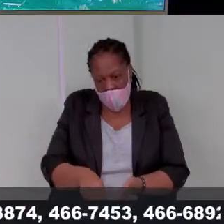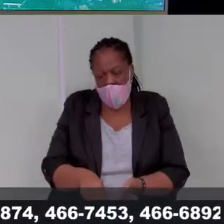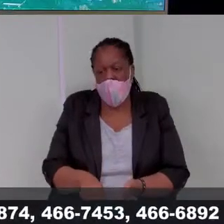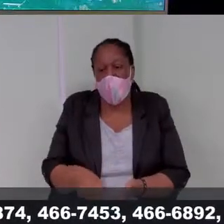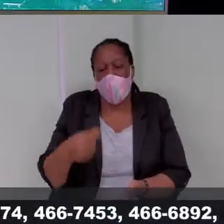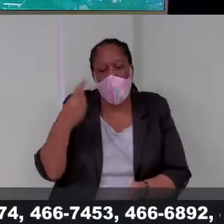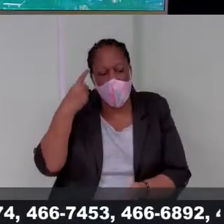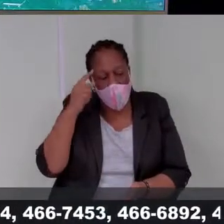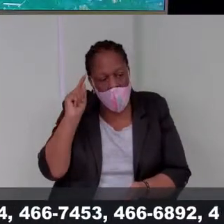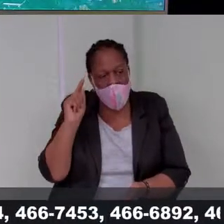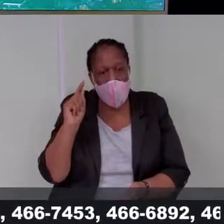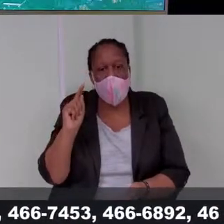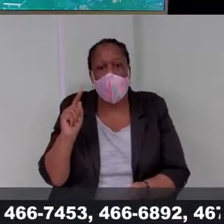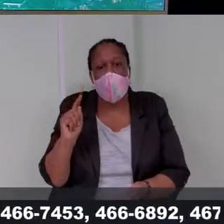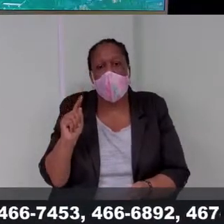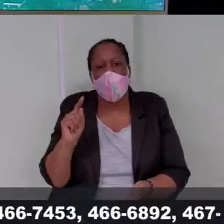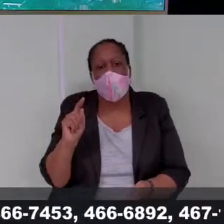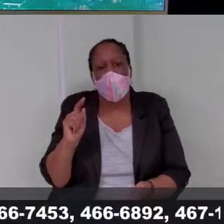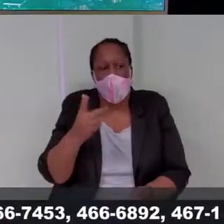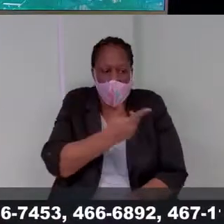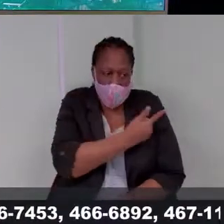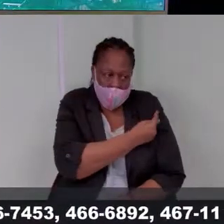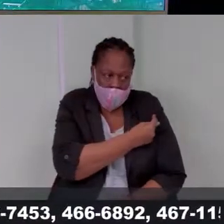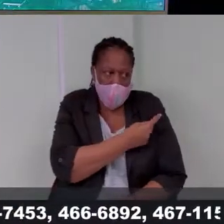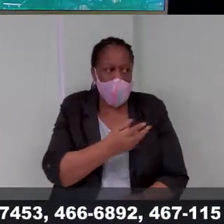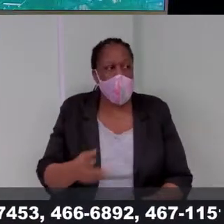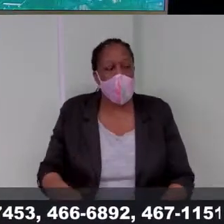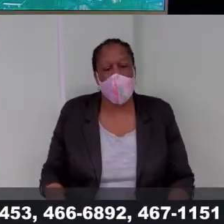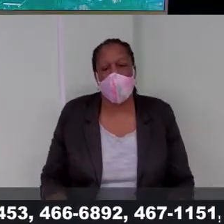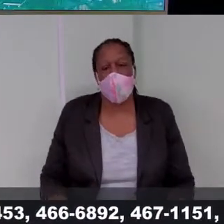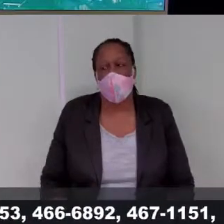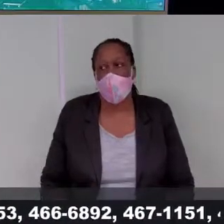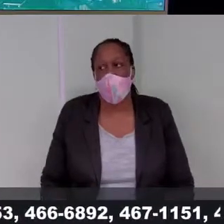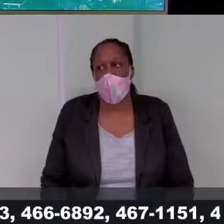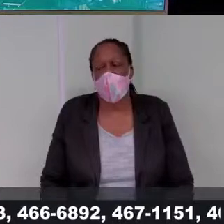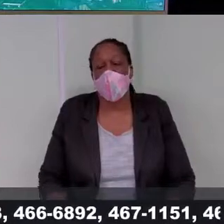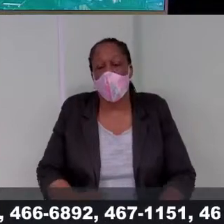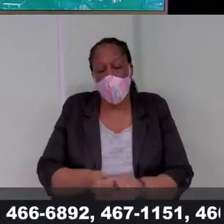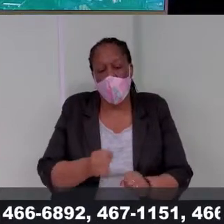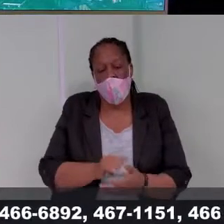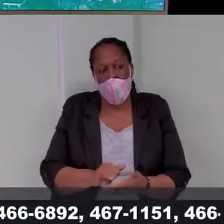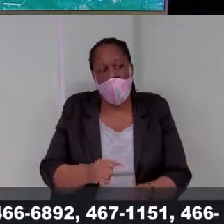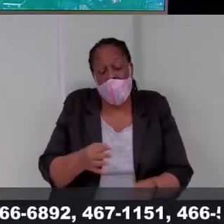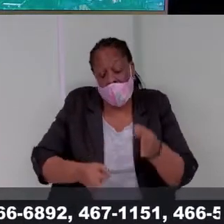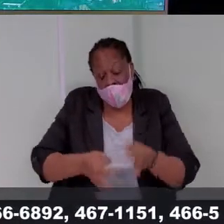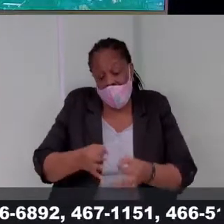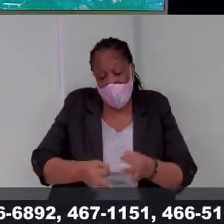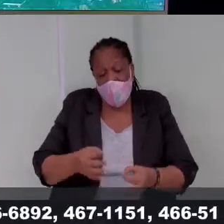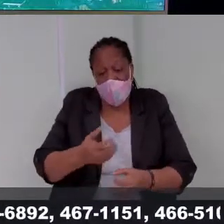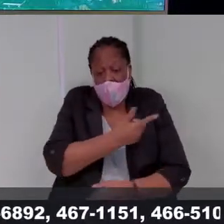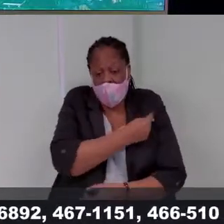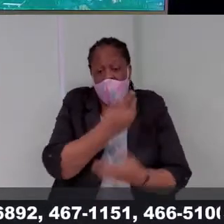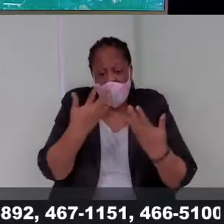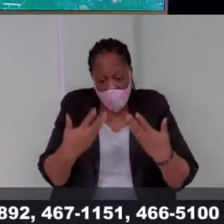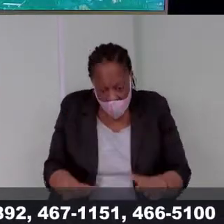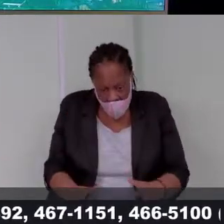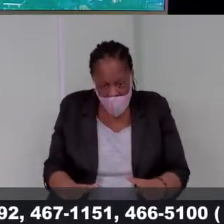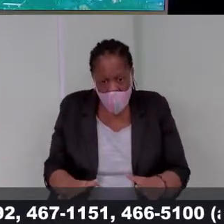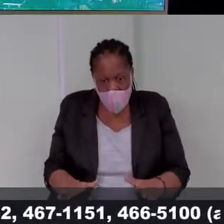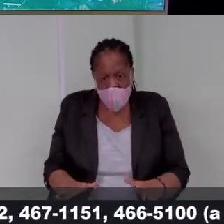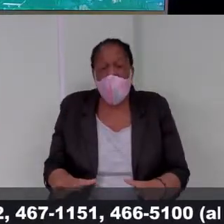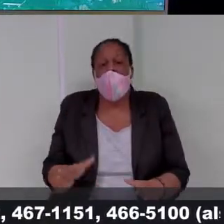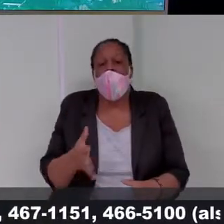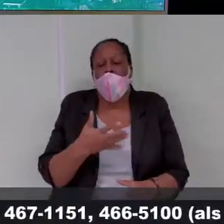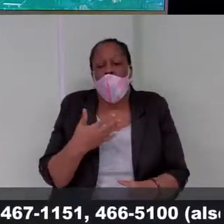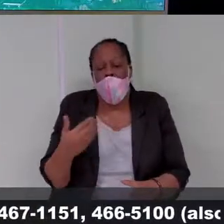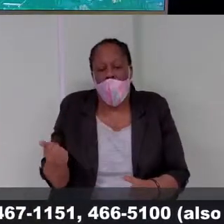ACT accelerator tool, or the Access to COVID-19 Accelerator Tool, ACT. So that's what that stands for. That